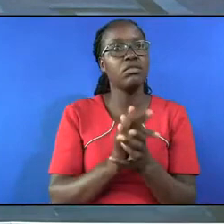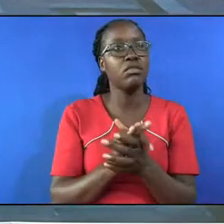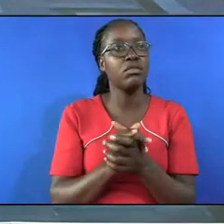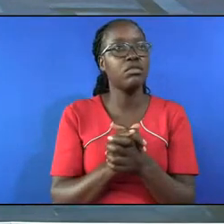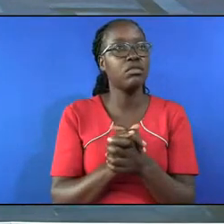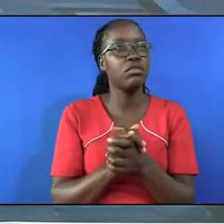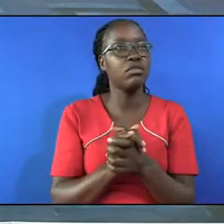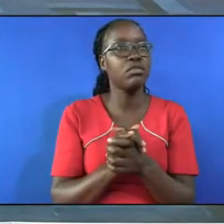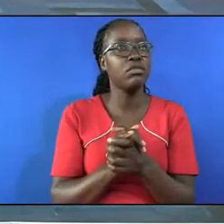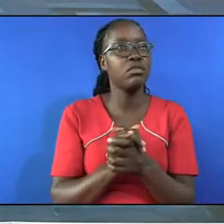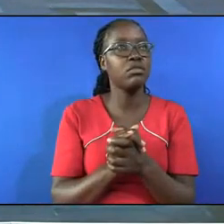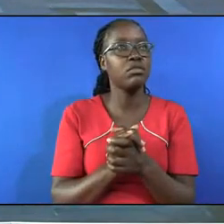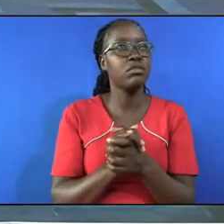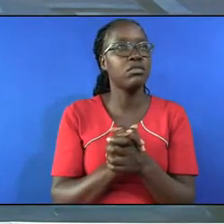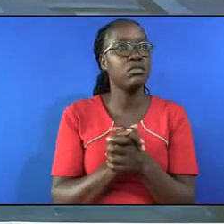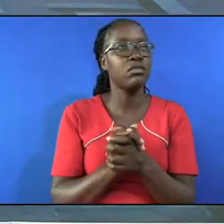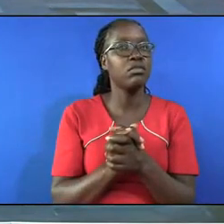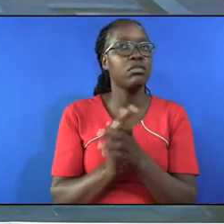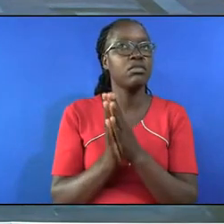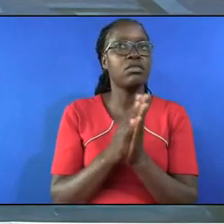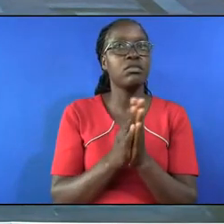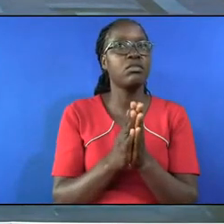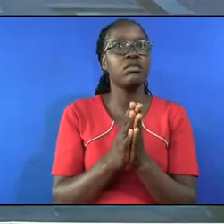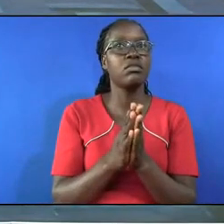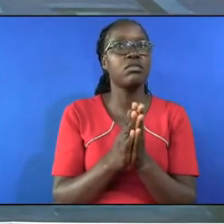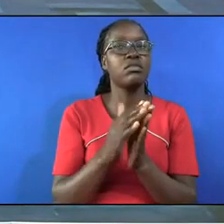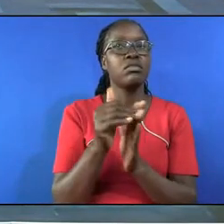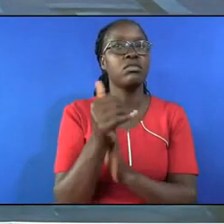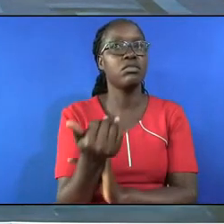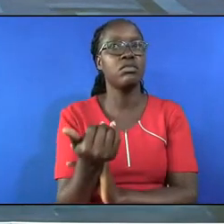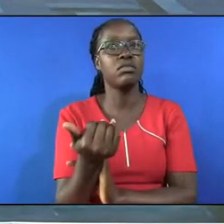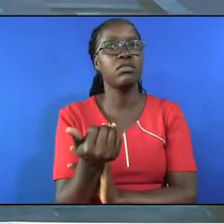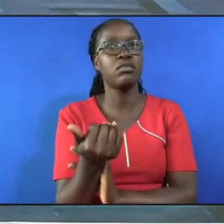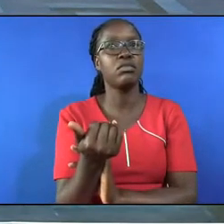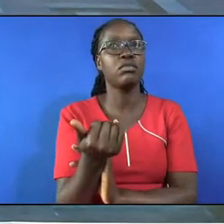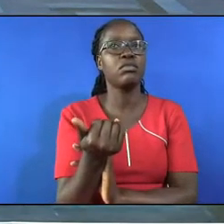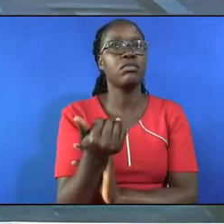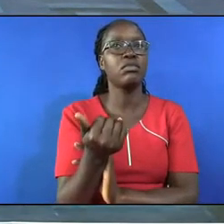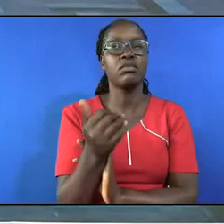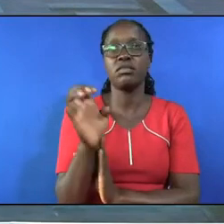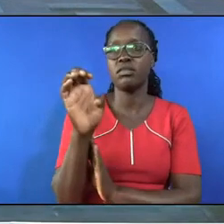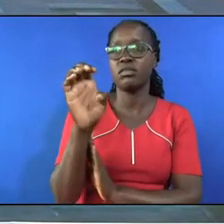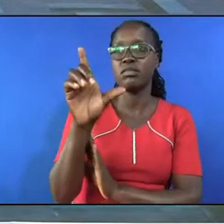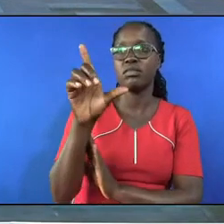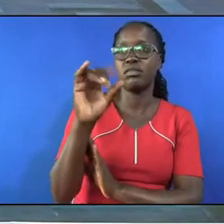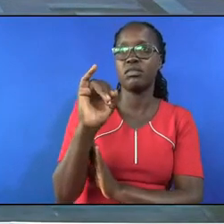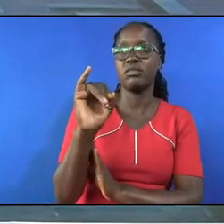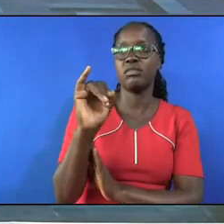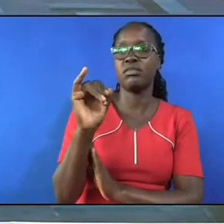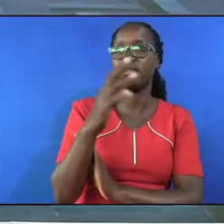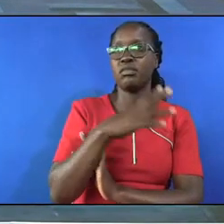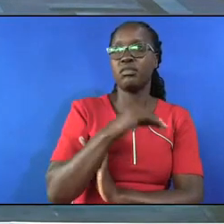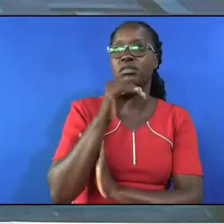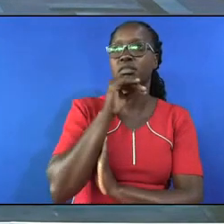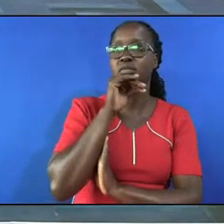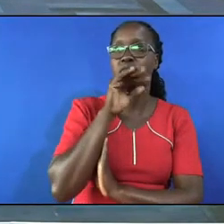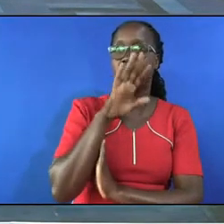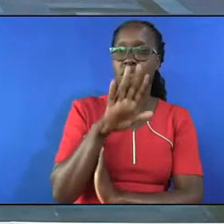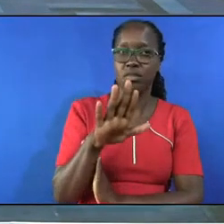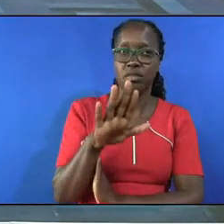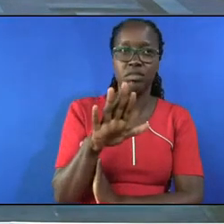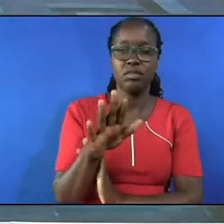Amen. I'd like us to look at another story in the Bible, the story of Eli and his sons.